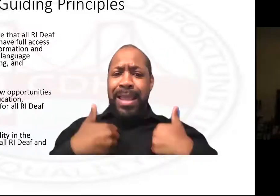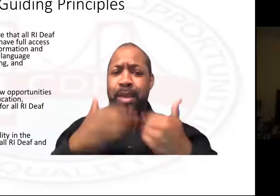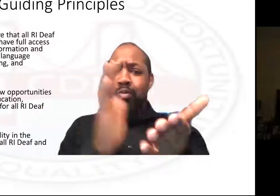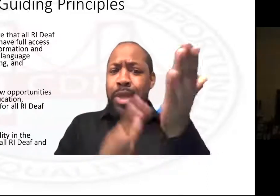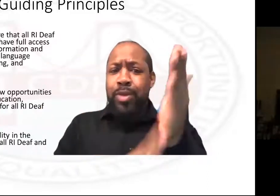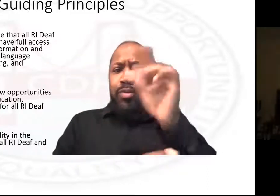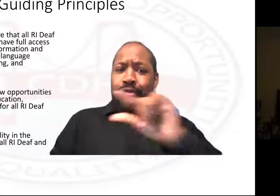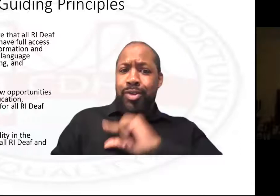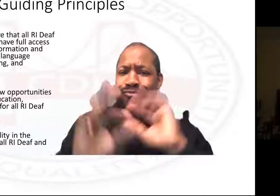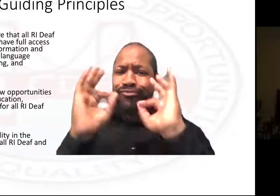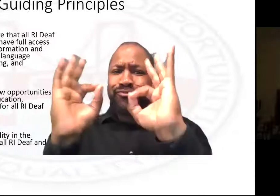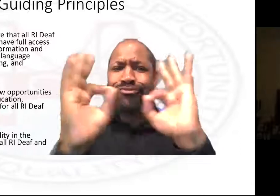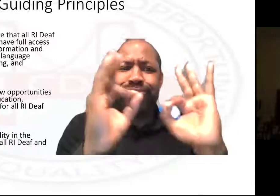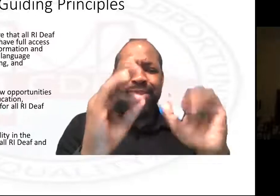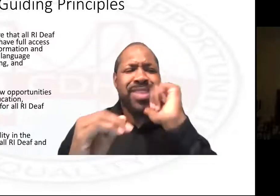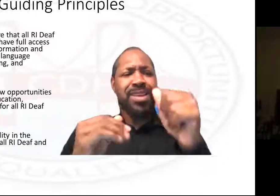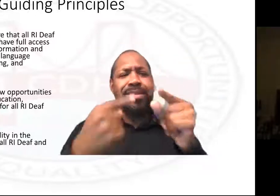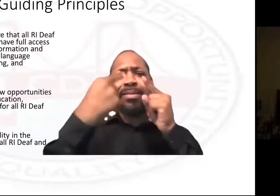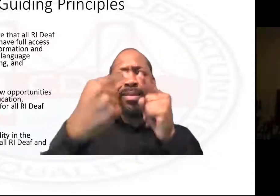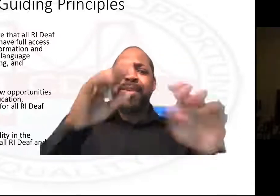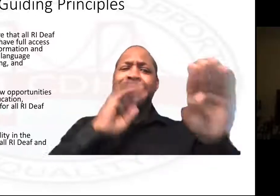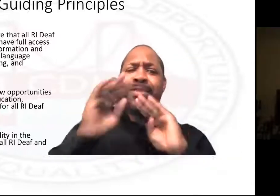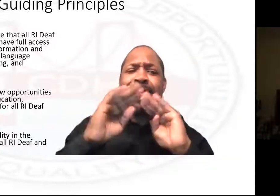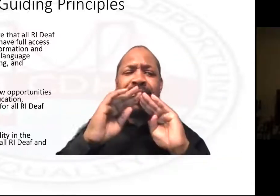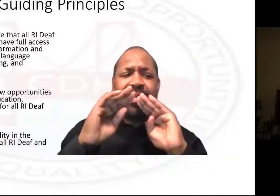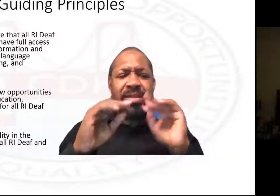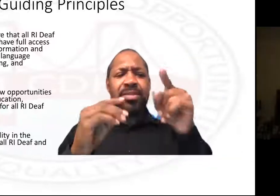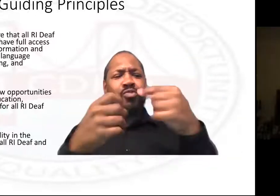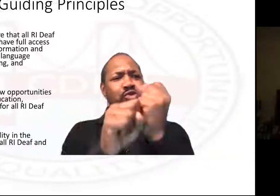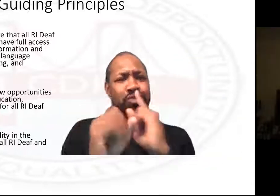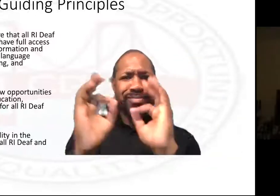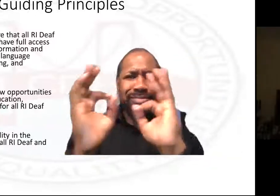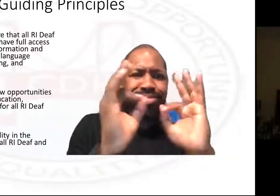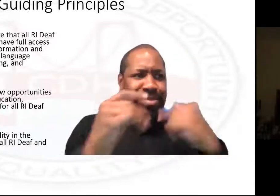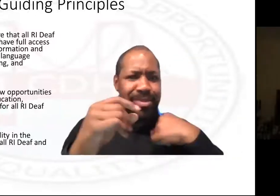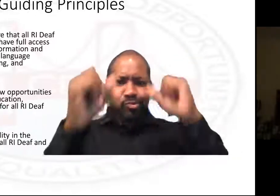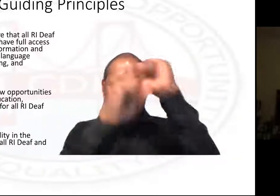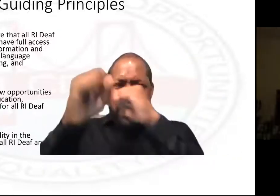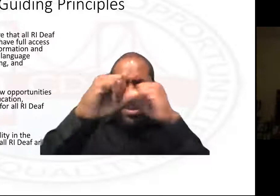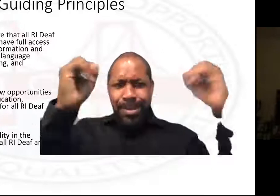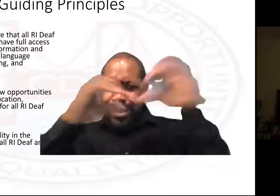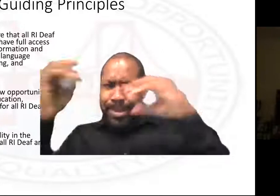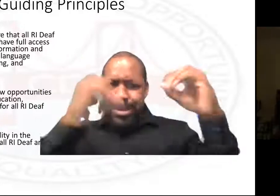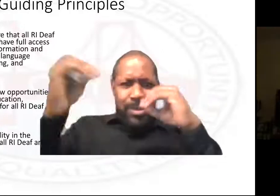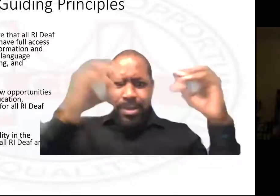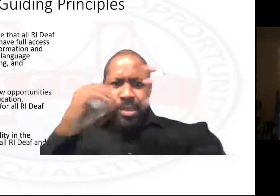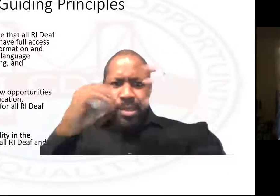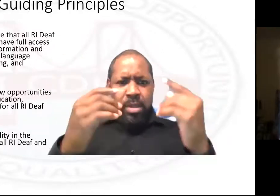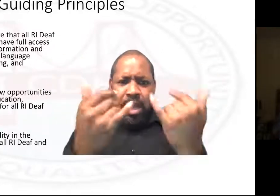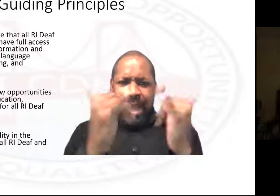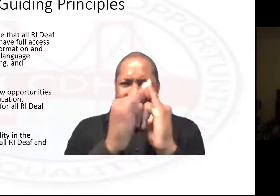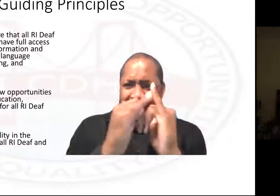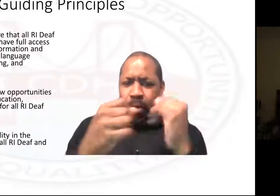opportunities to help the deaf and hard of hearing citizens to make sure that we have qualified services and that everyone has